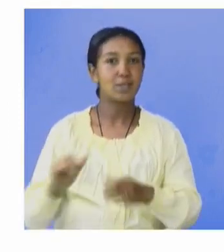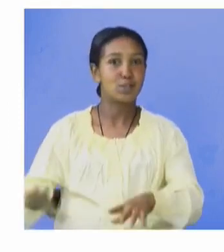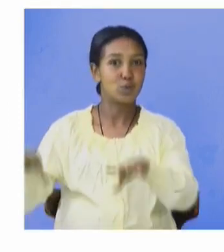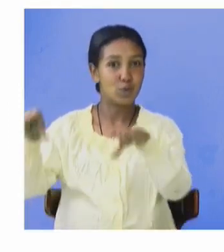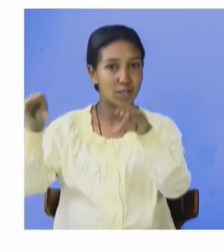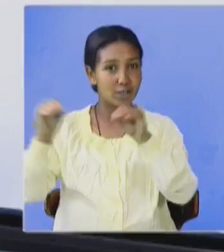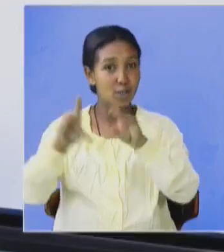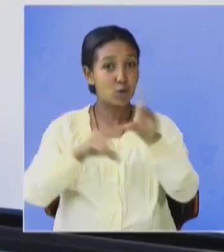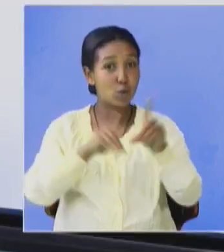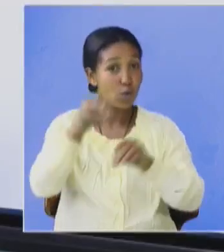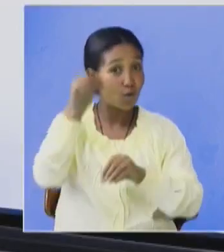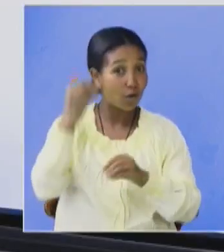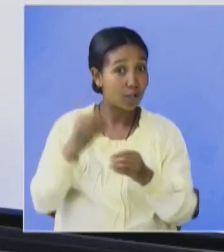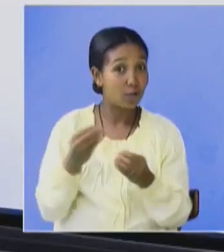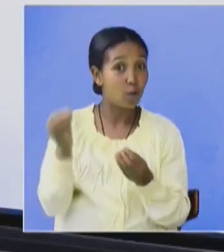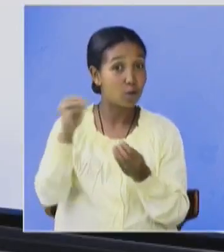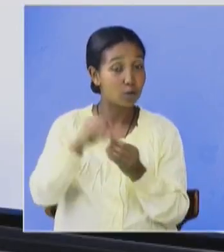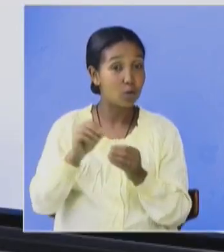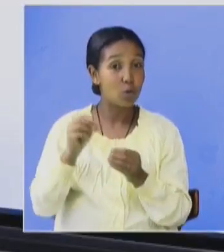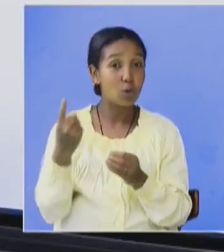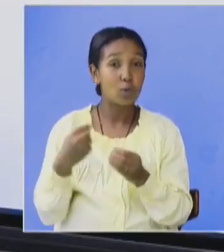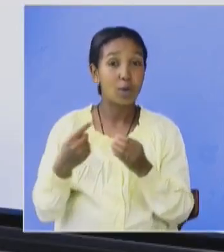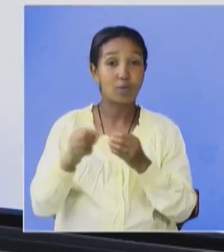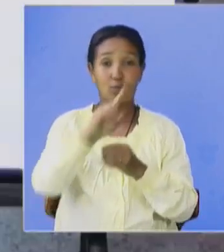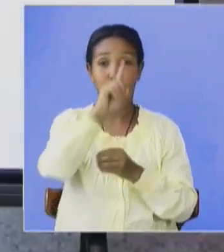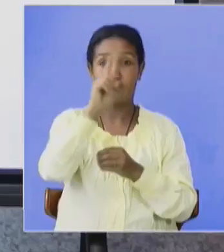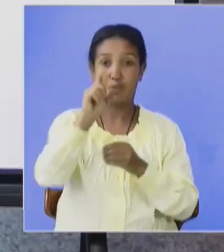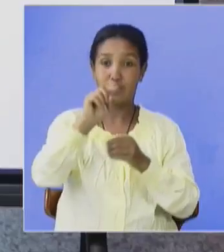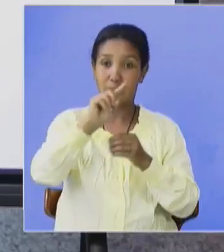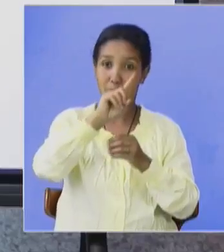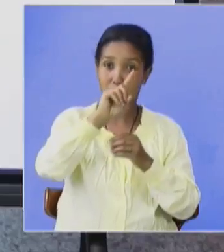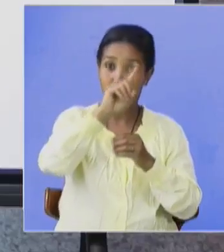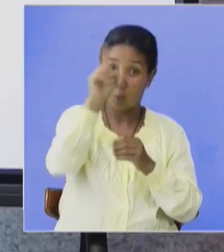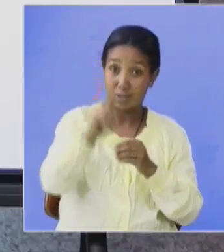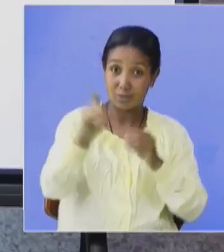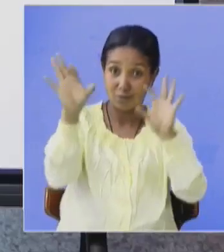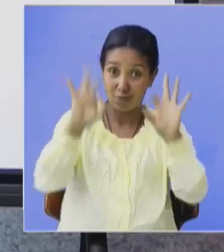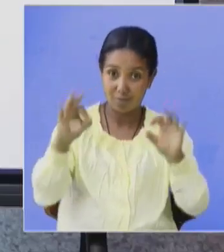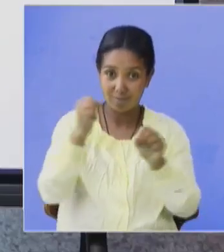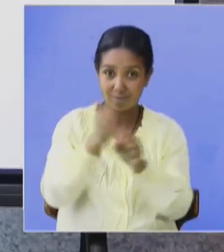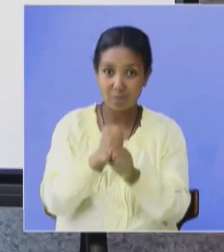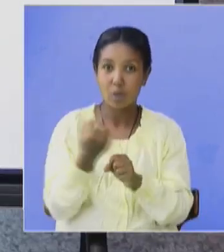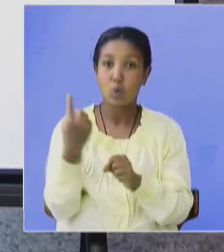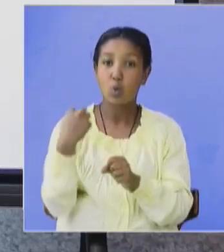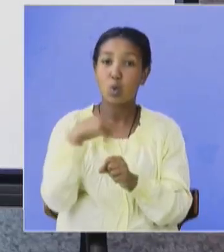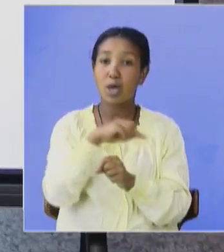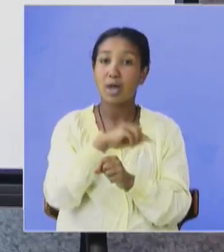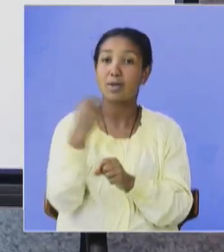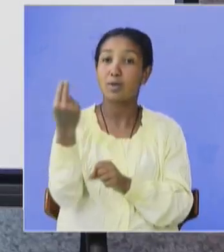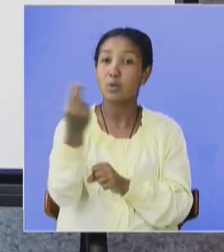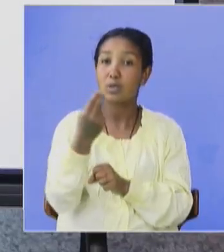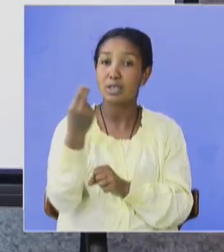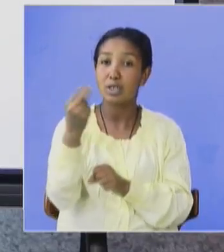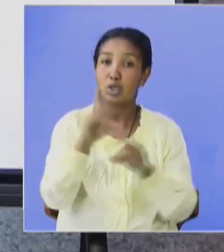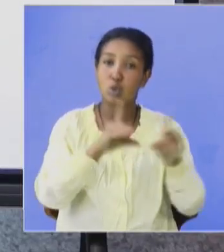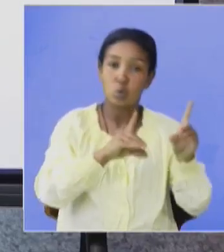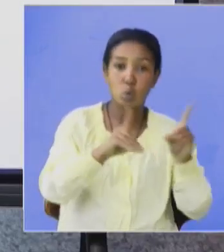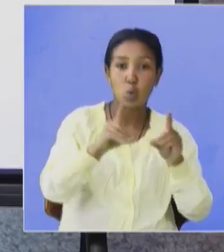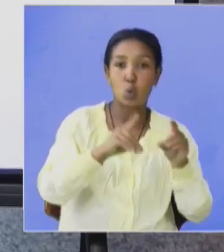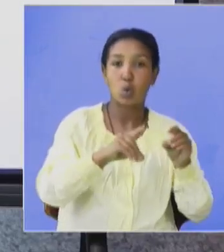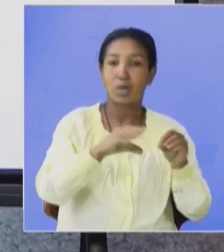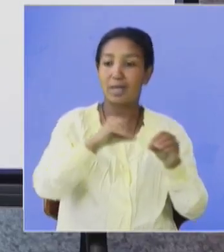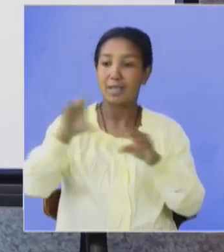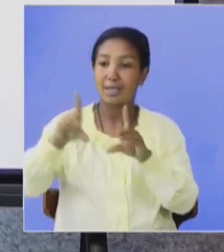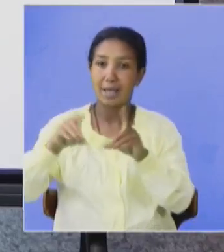Students, don't forget also, when we come to question or interrogative form, we are using do and does